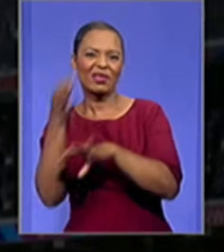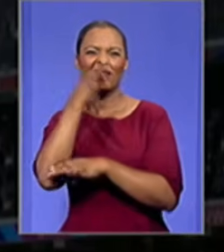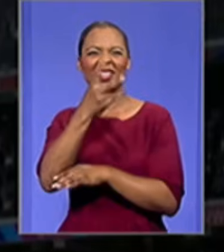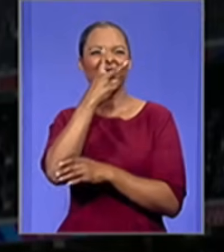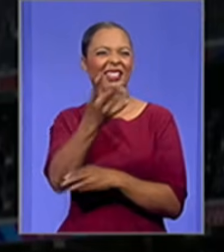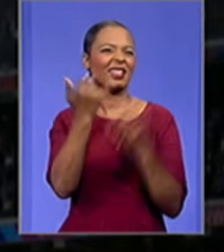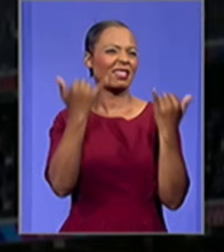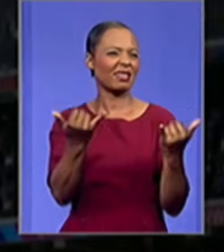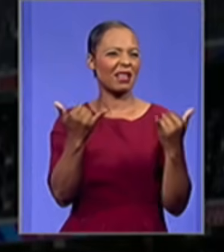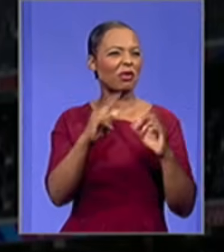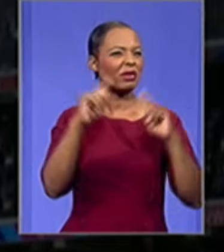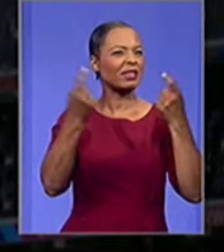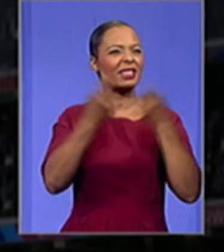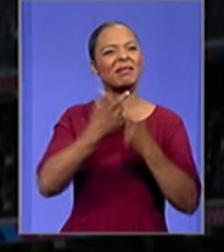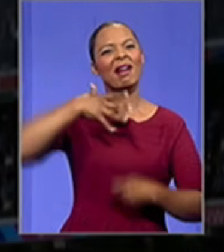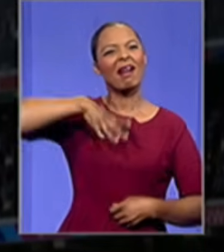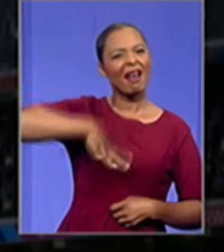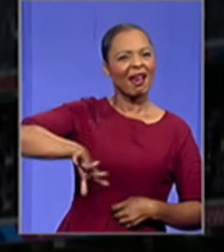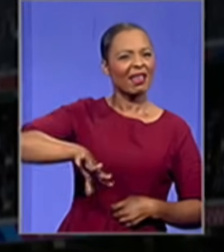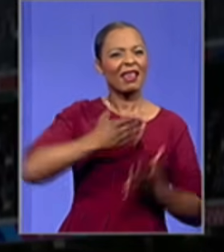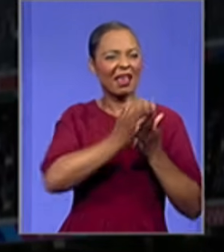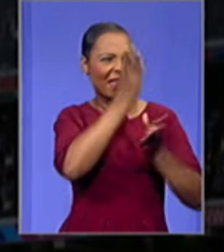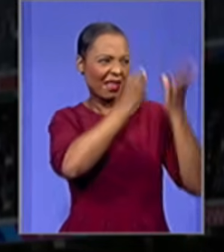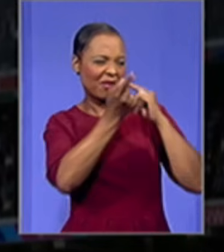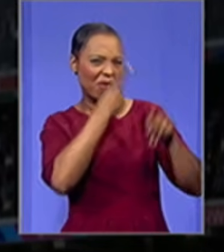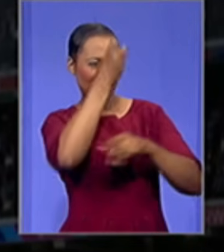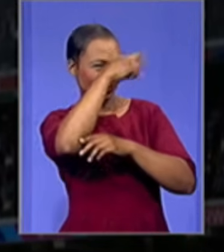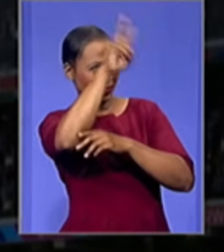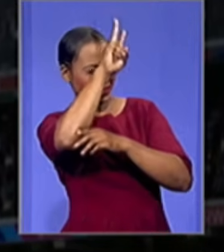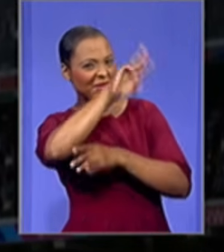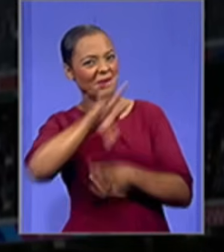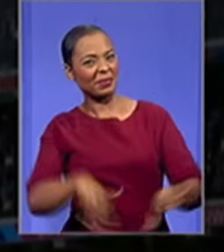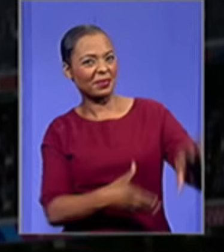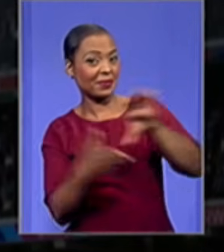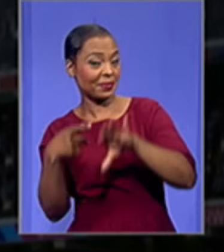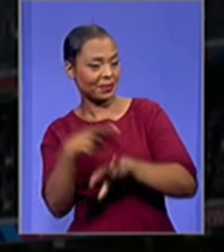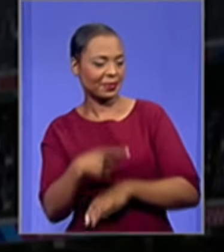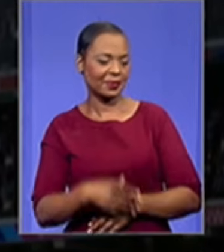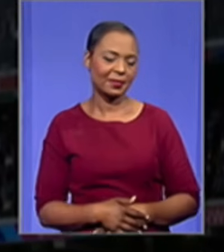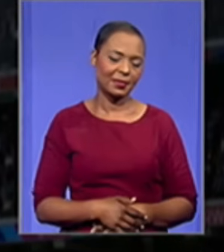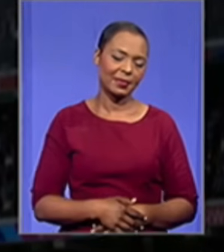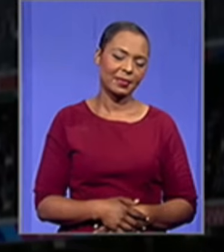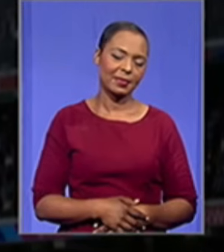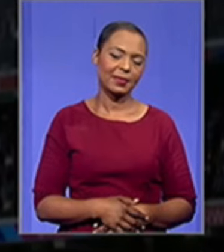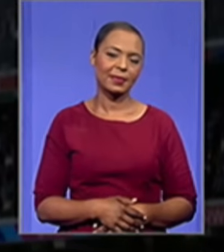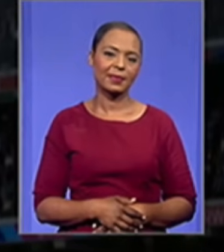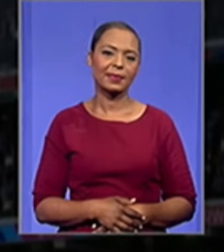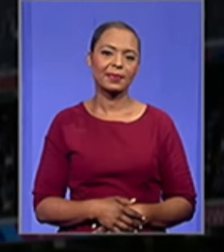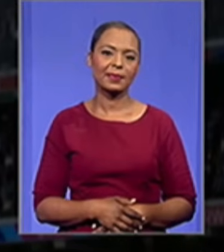seo dihlopha tše dingwe tša naga di ka ithutago ka boikgafo bja di-Springboks.